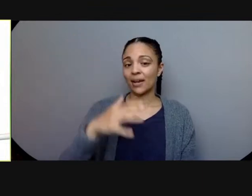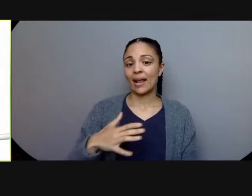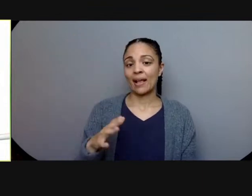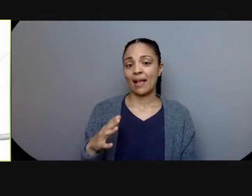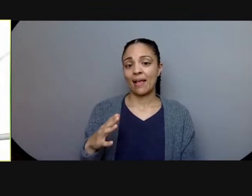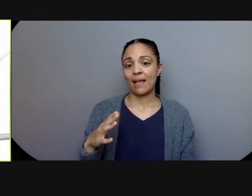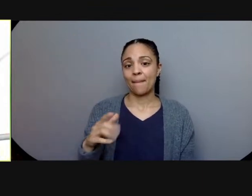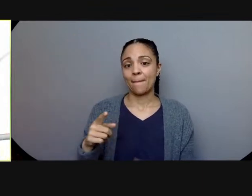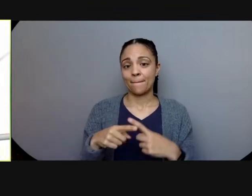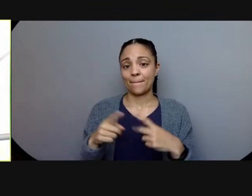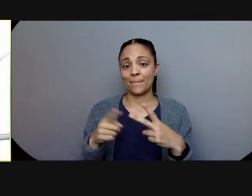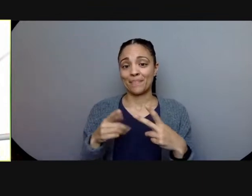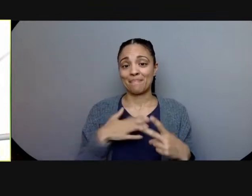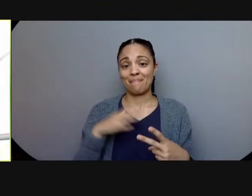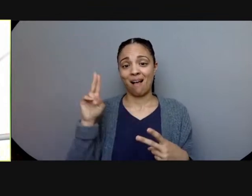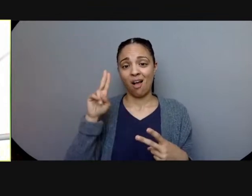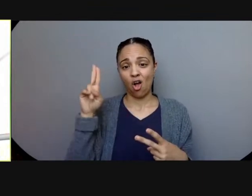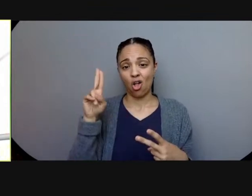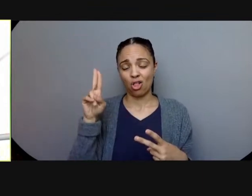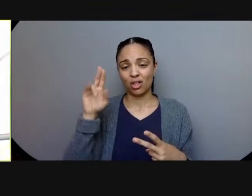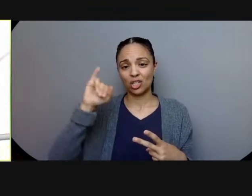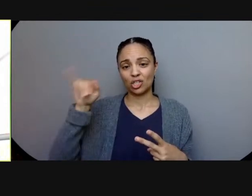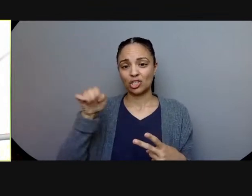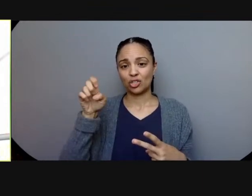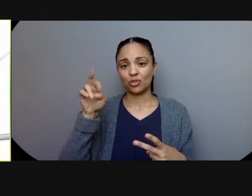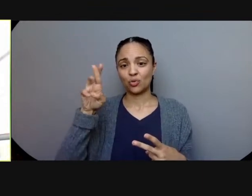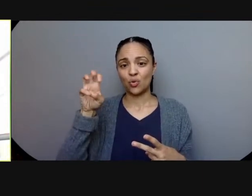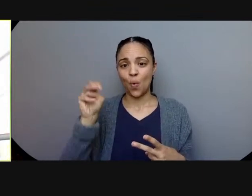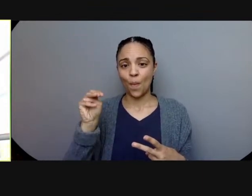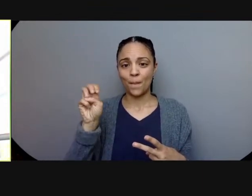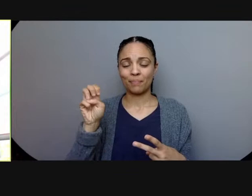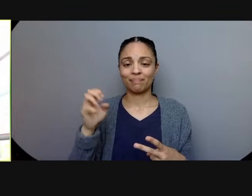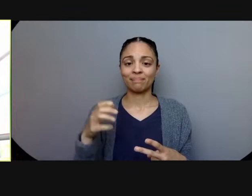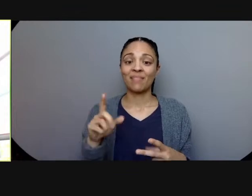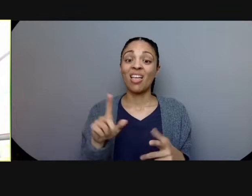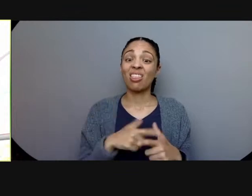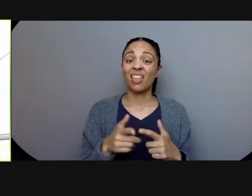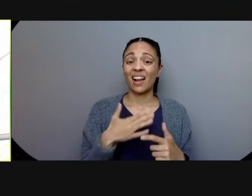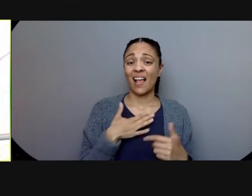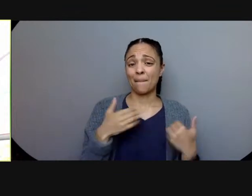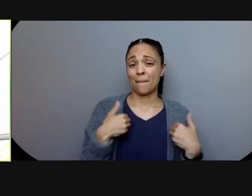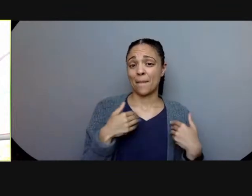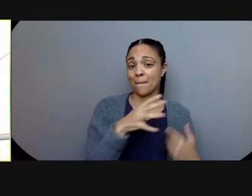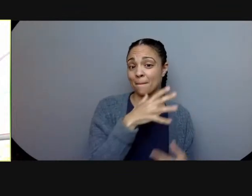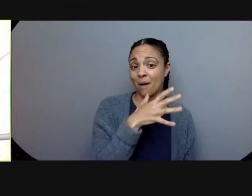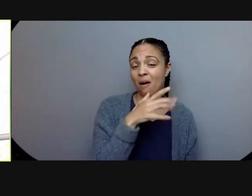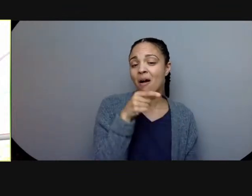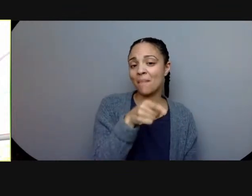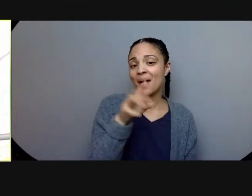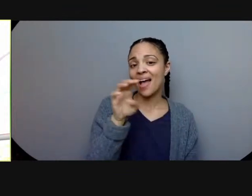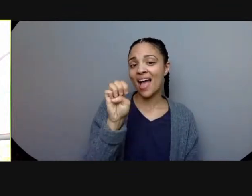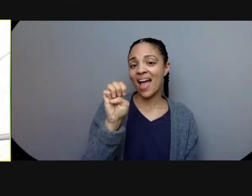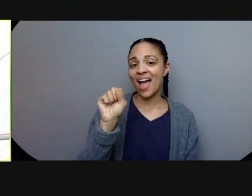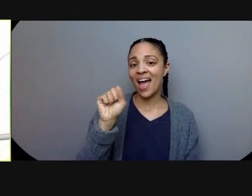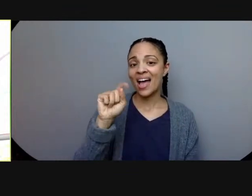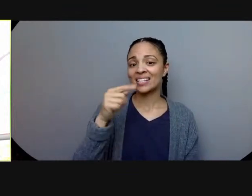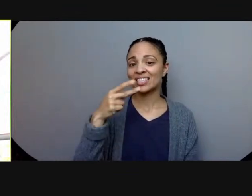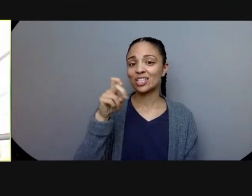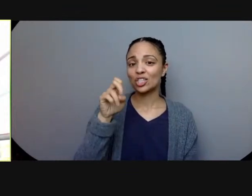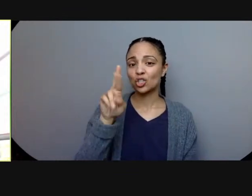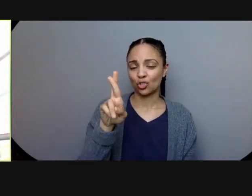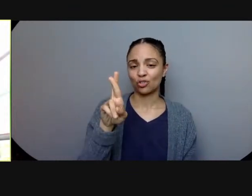mom, Esther Colter, but her name was Smalls. So you got Frankie Smalls and Bertha